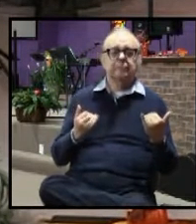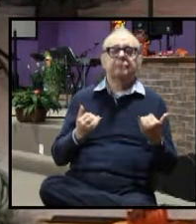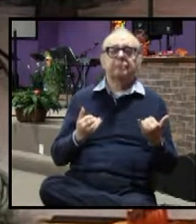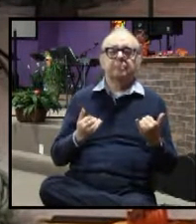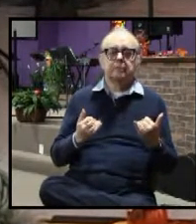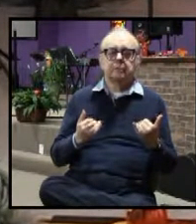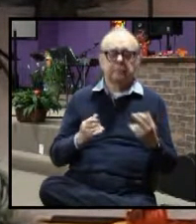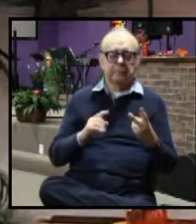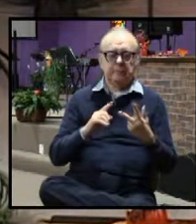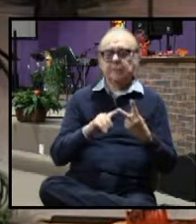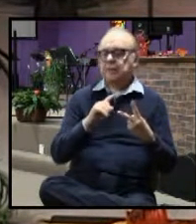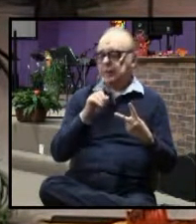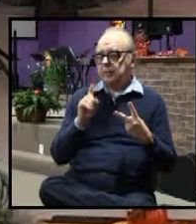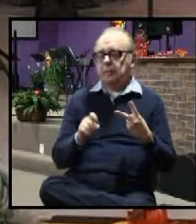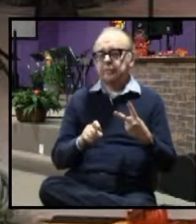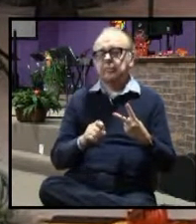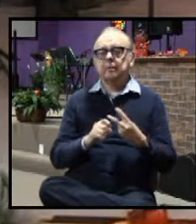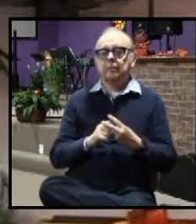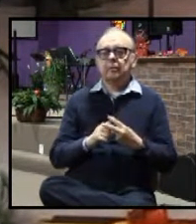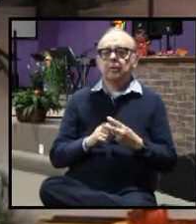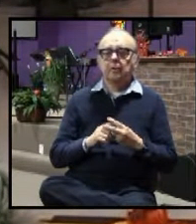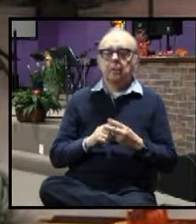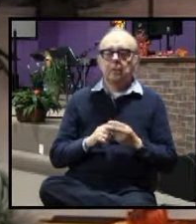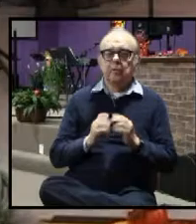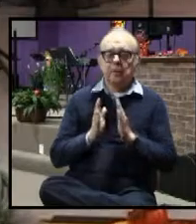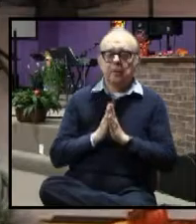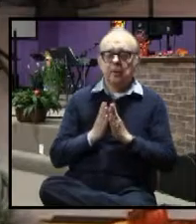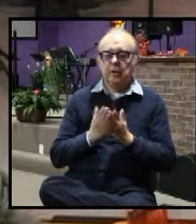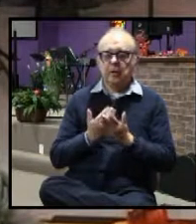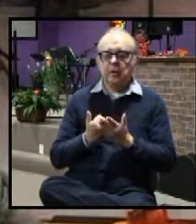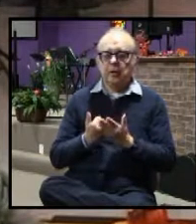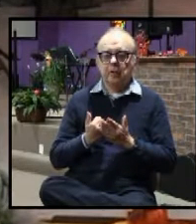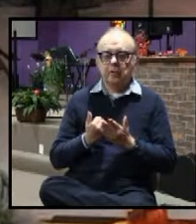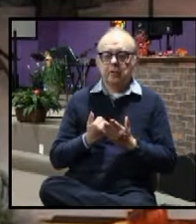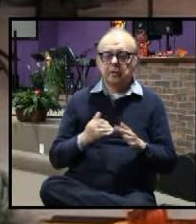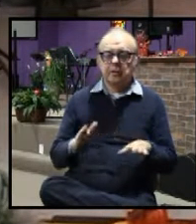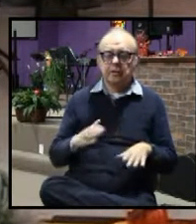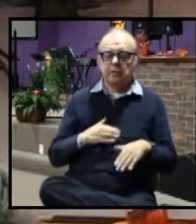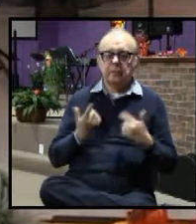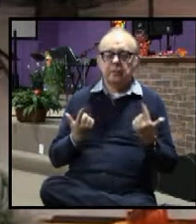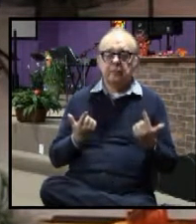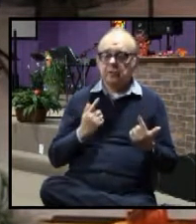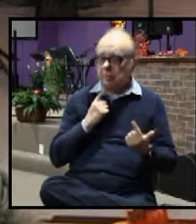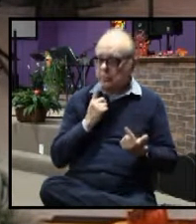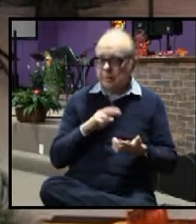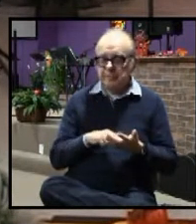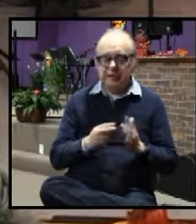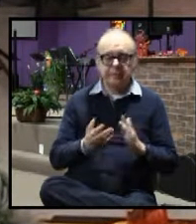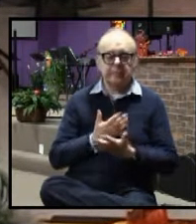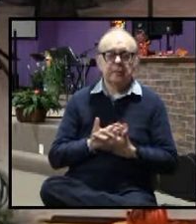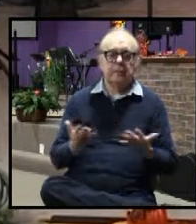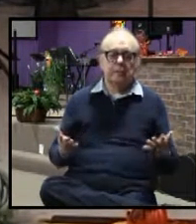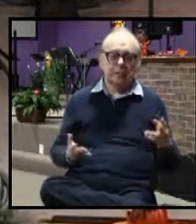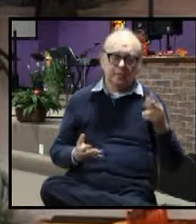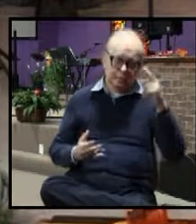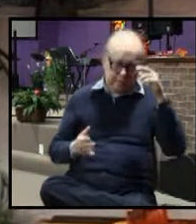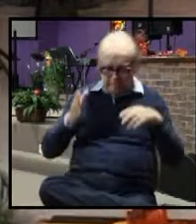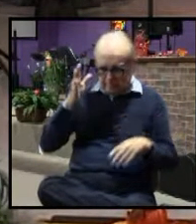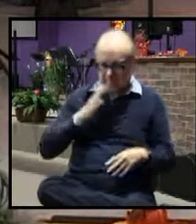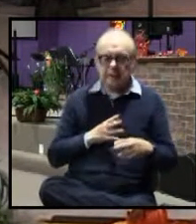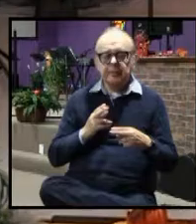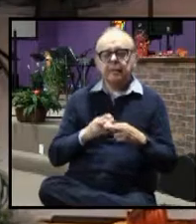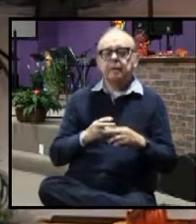Now, the second question that you were asking was, does my life really matter? There was a guy by the